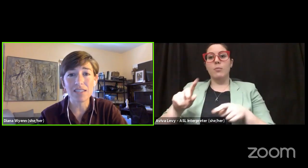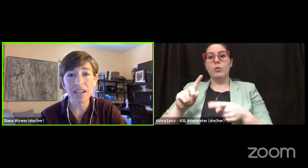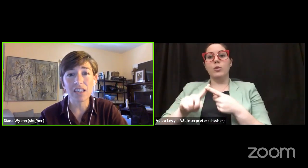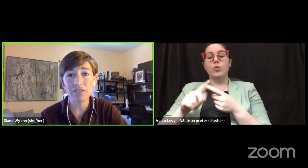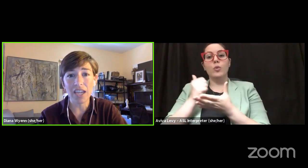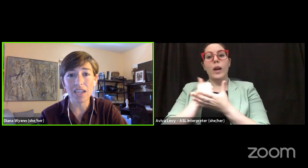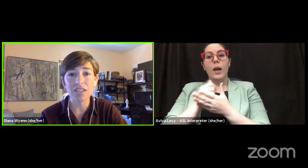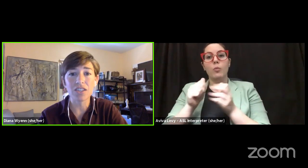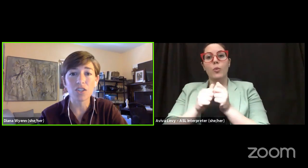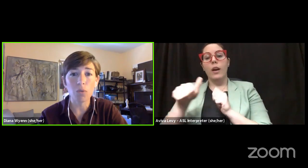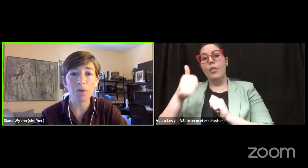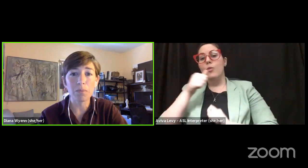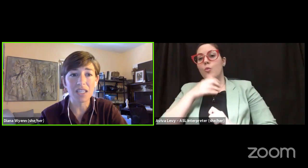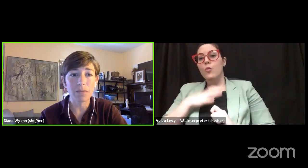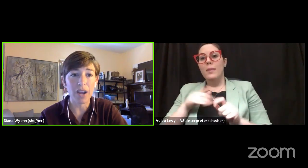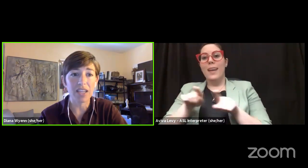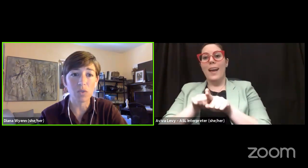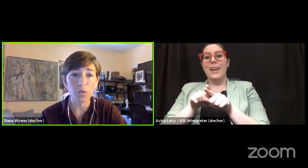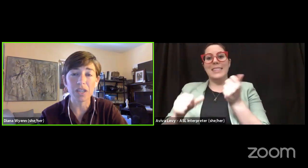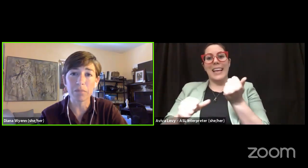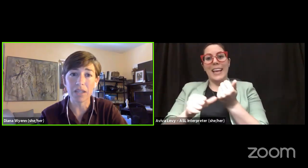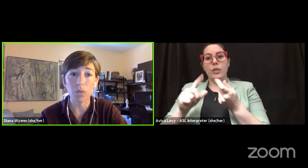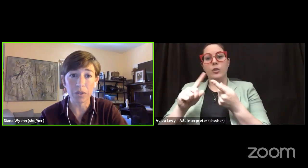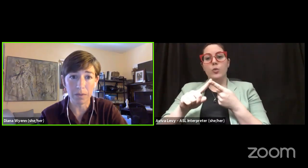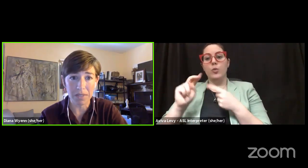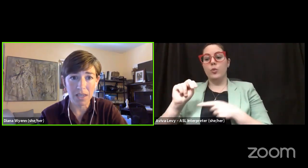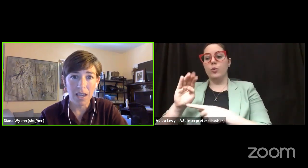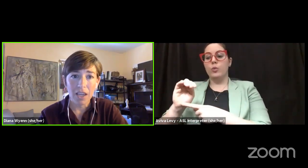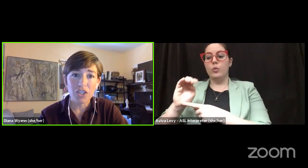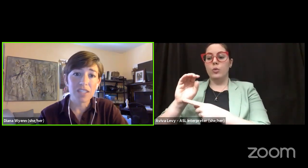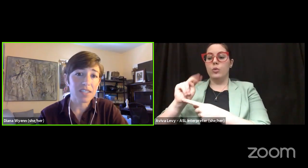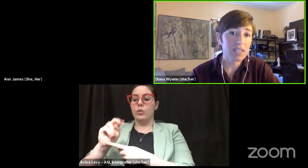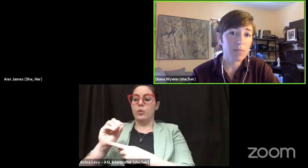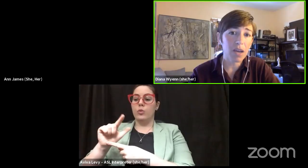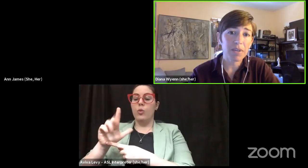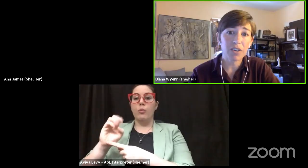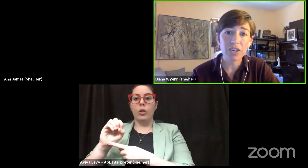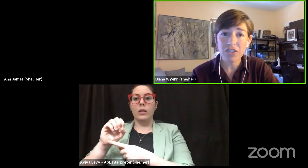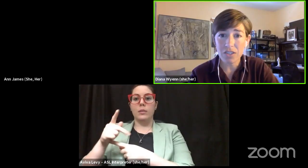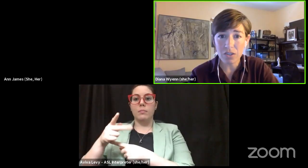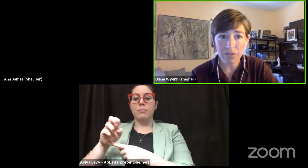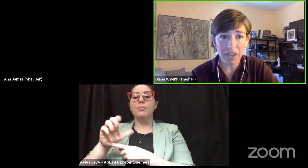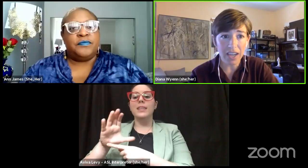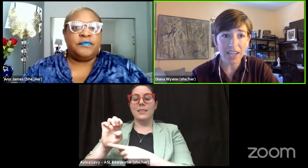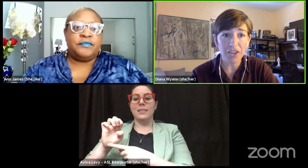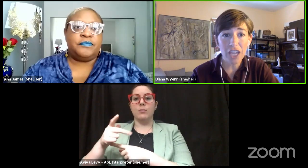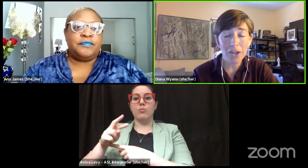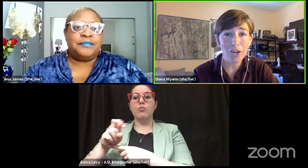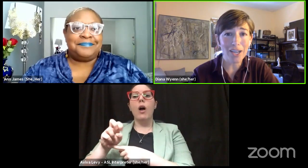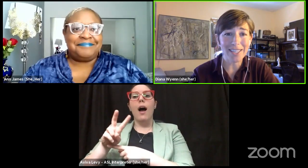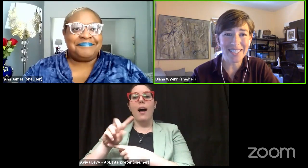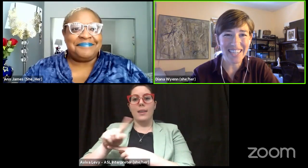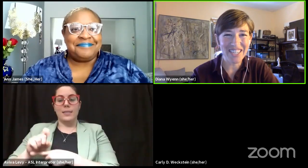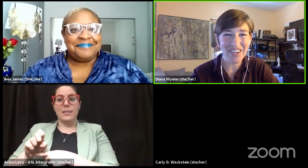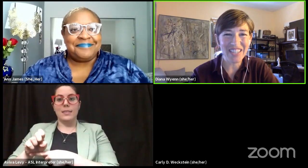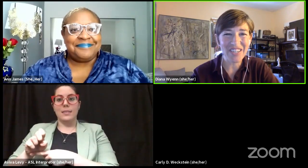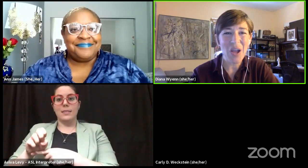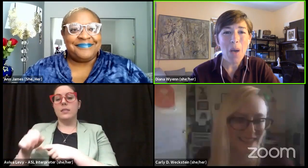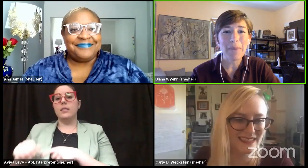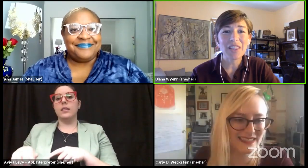as executive aide to the Nobel Peace Prize laureate Betty Williams. She has since become an internationally certified educator and